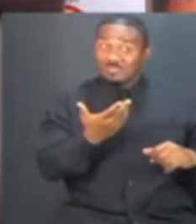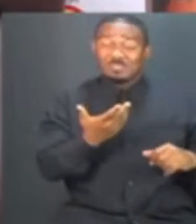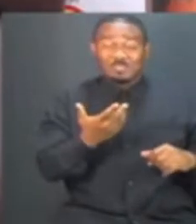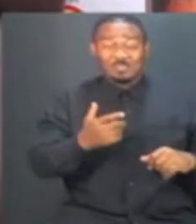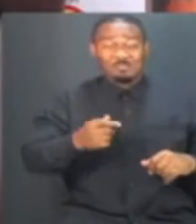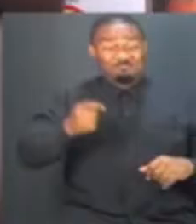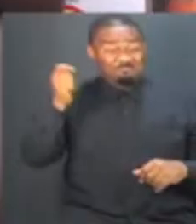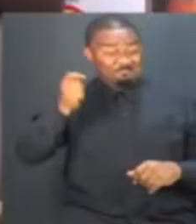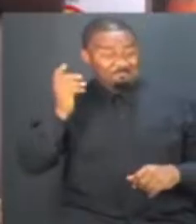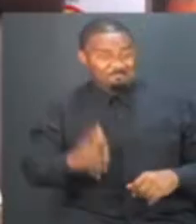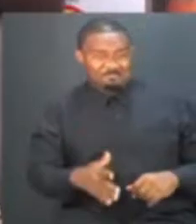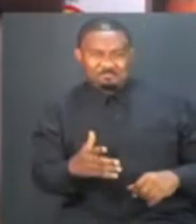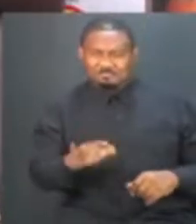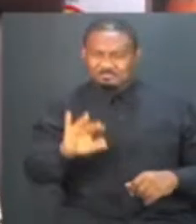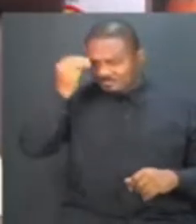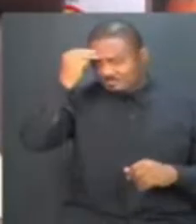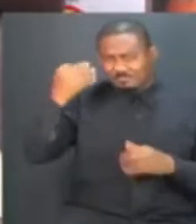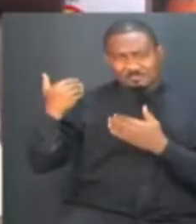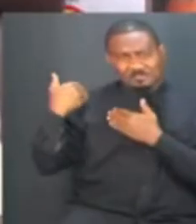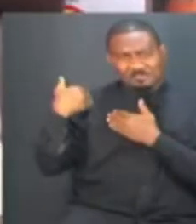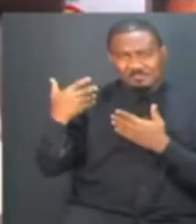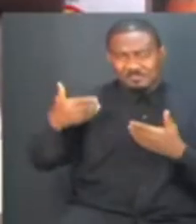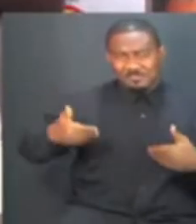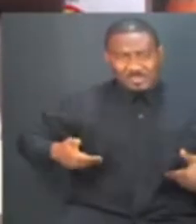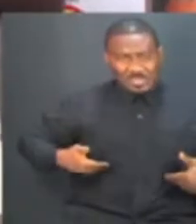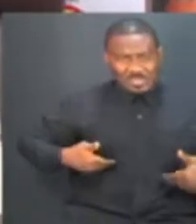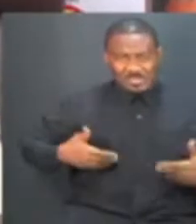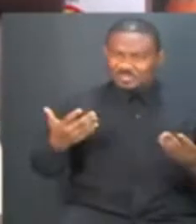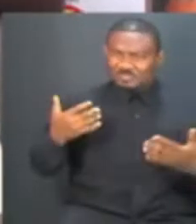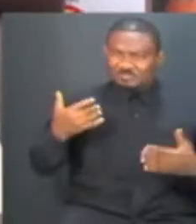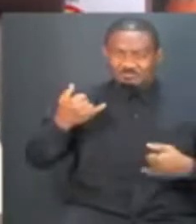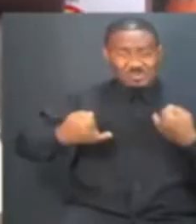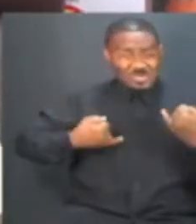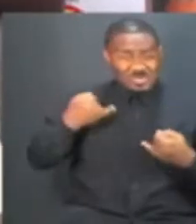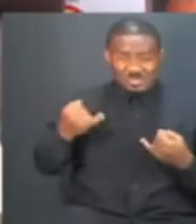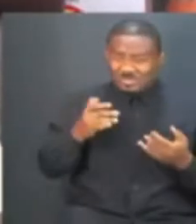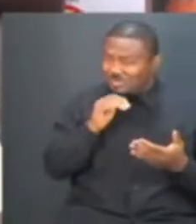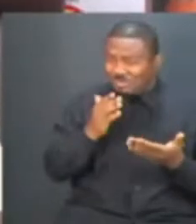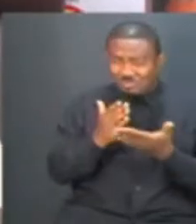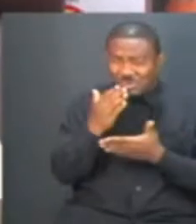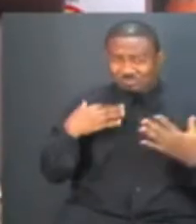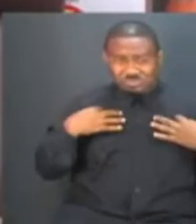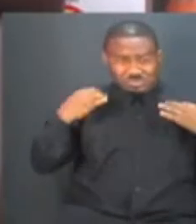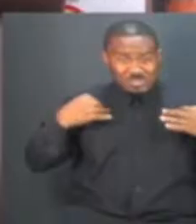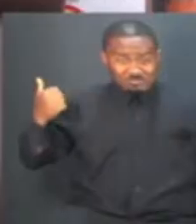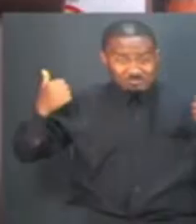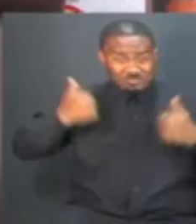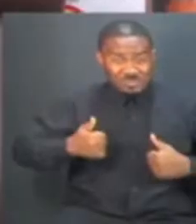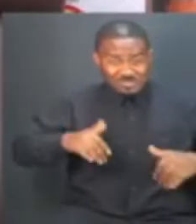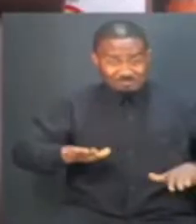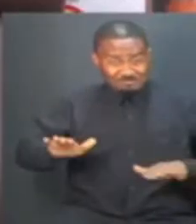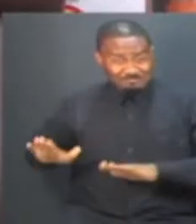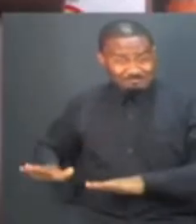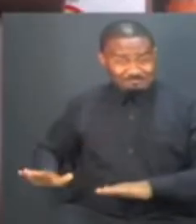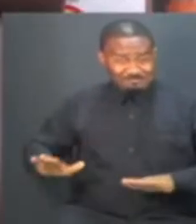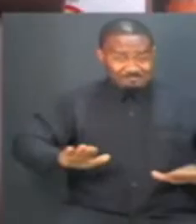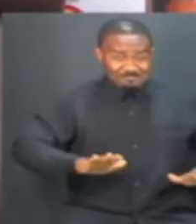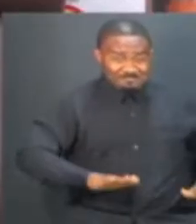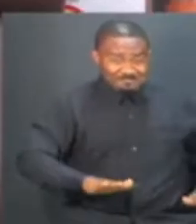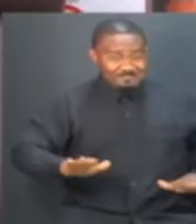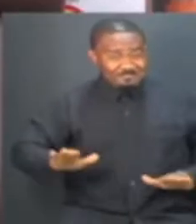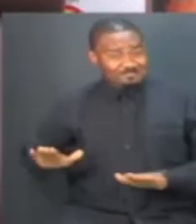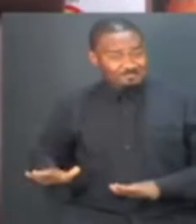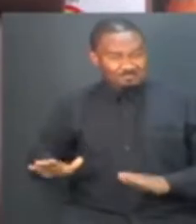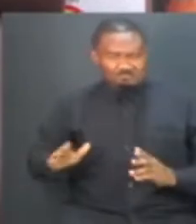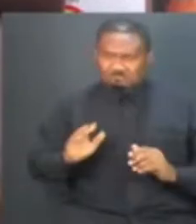smoke. The Minister for Youth and Recreation is not properly dressed. So, Mr. Speaker, if you want to